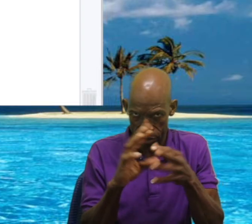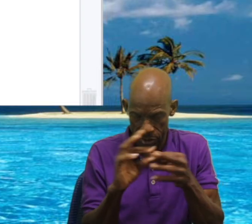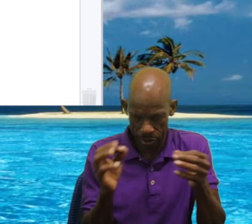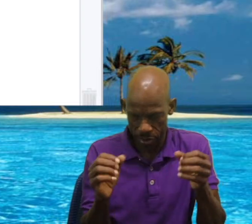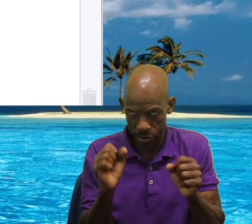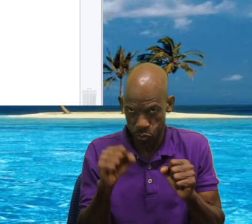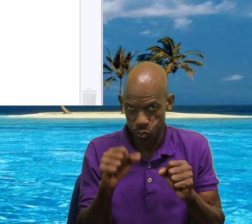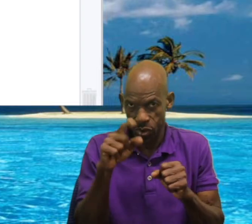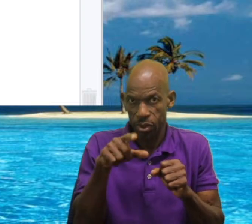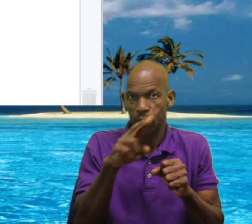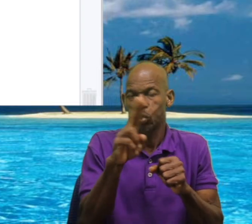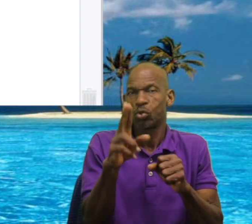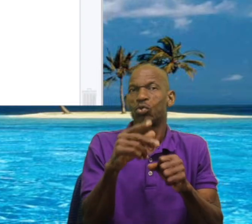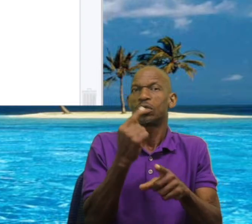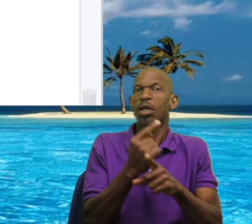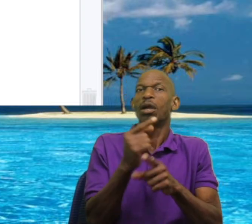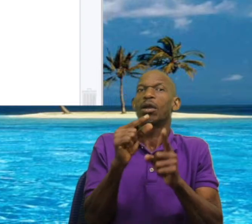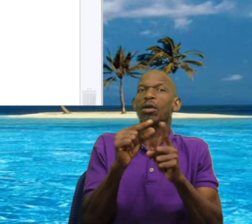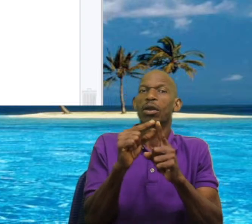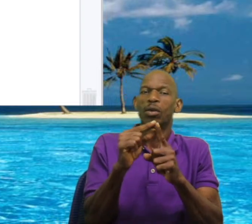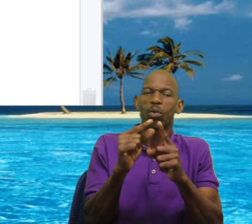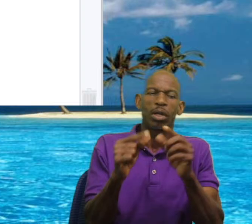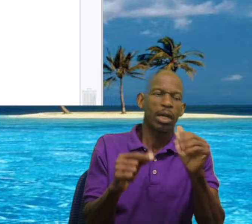All right, so number one.